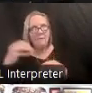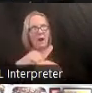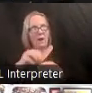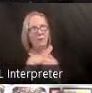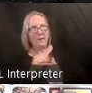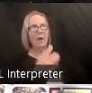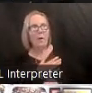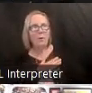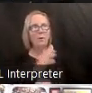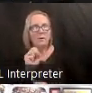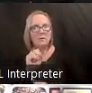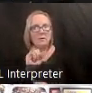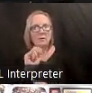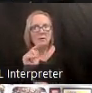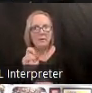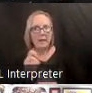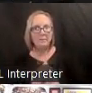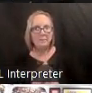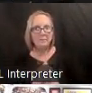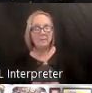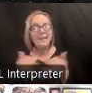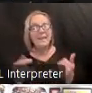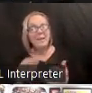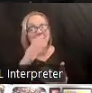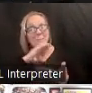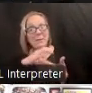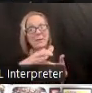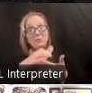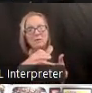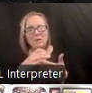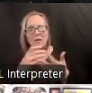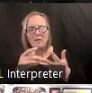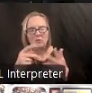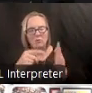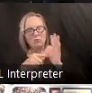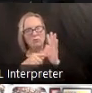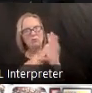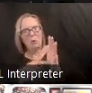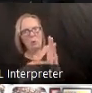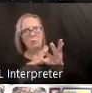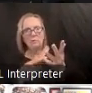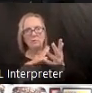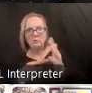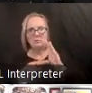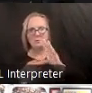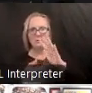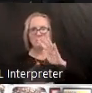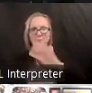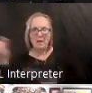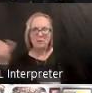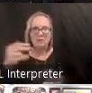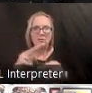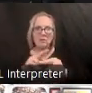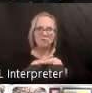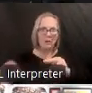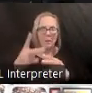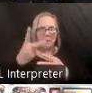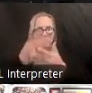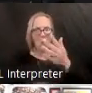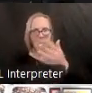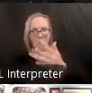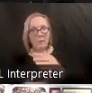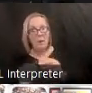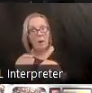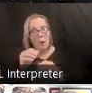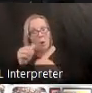As illustrated here, our site is well served by multiple lines of above and below grade public transportation and is